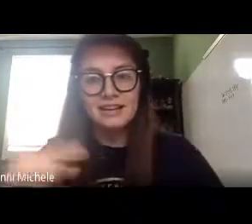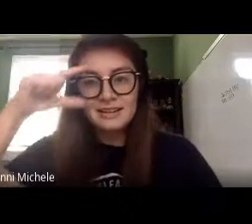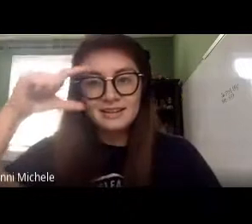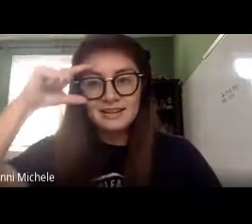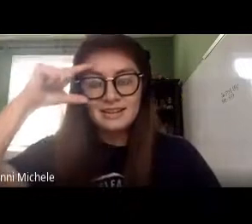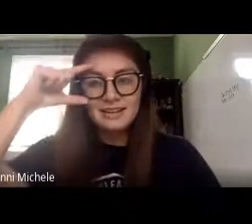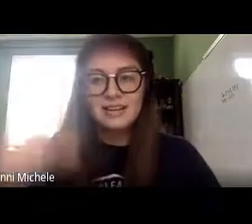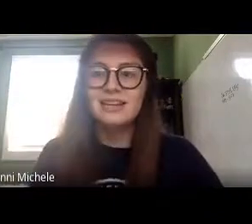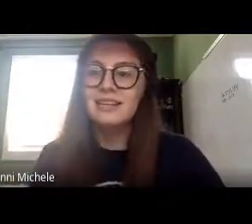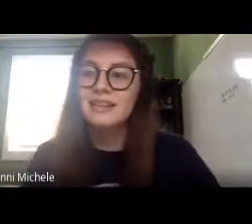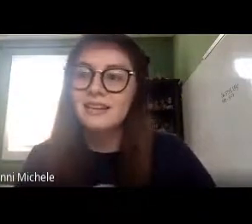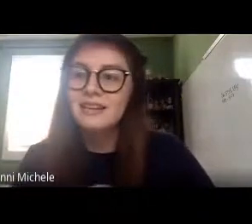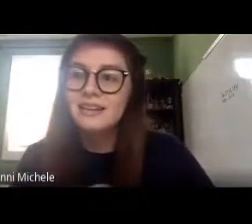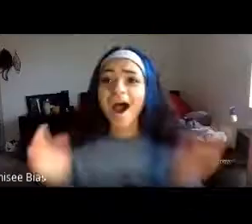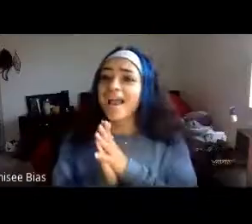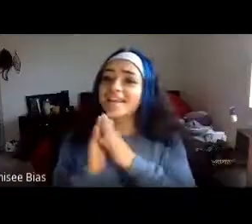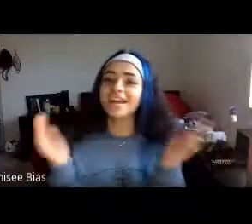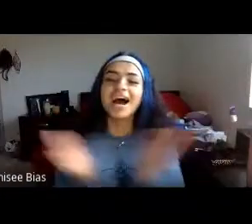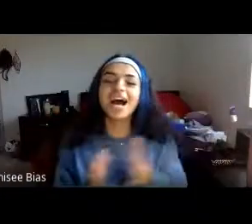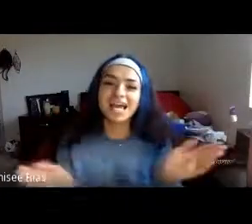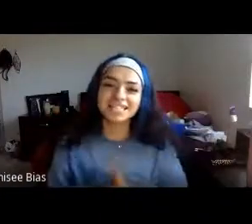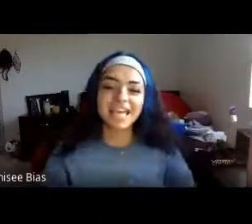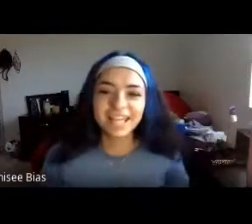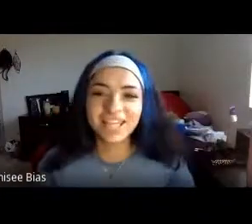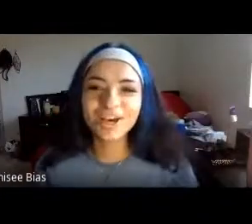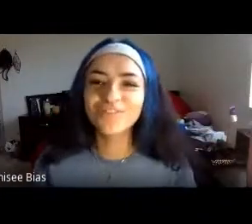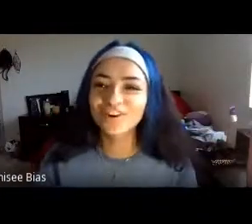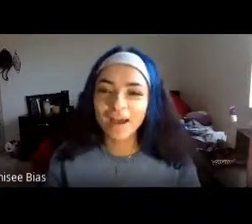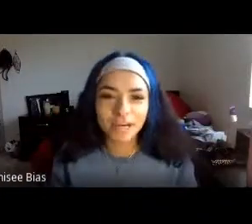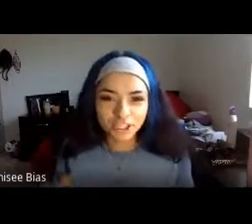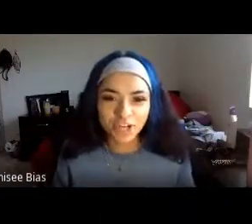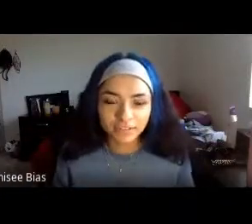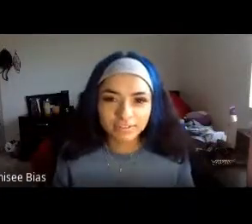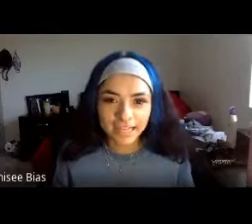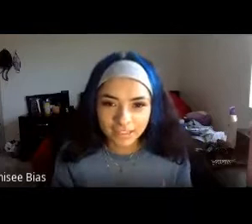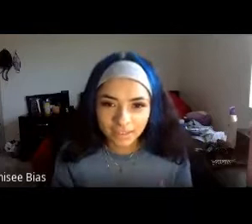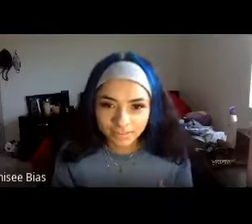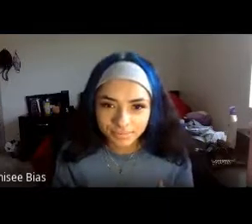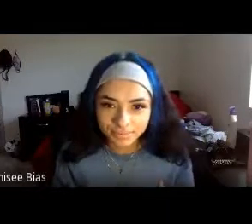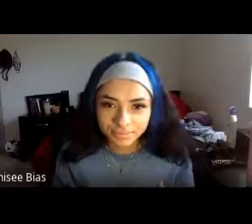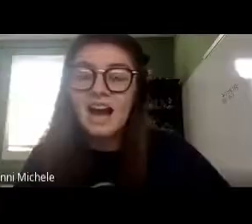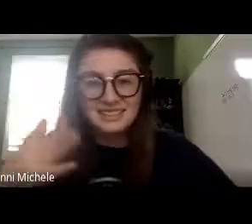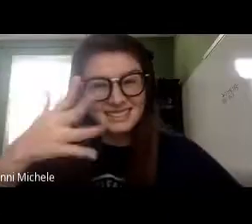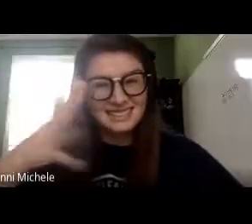name sign is Danny. Yes, thank you for that. Wait, do you know ASL?